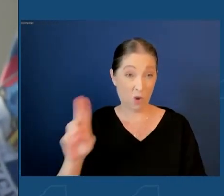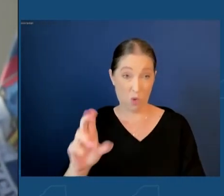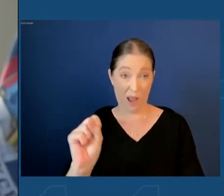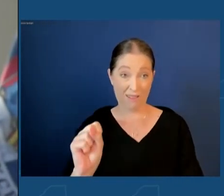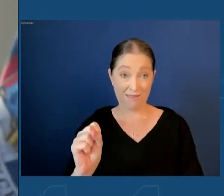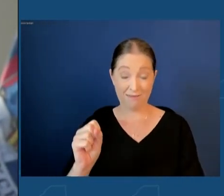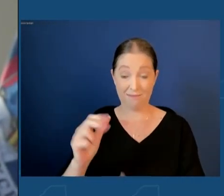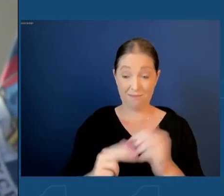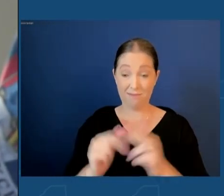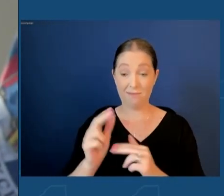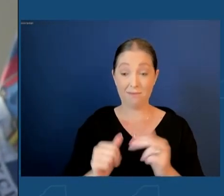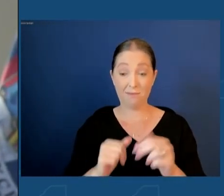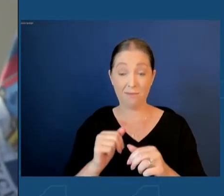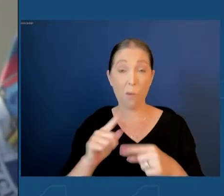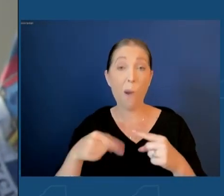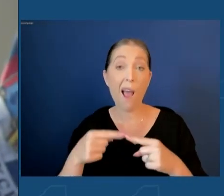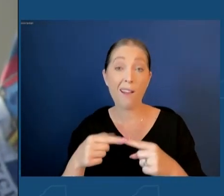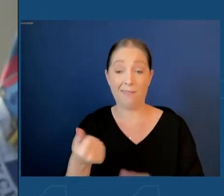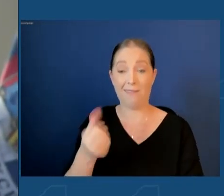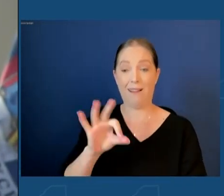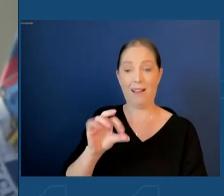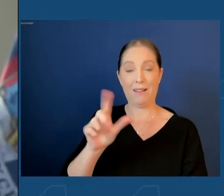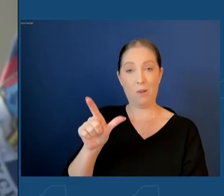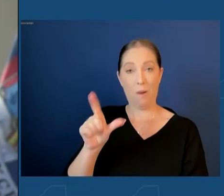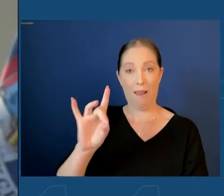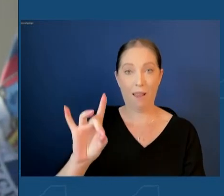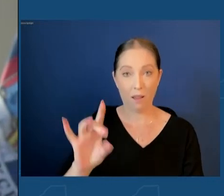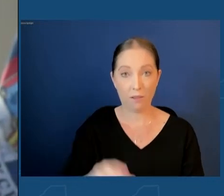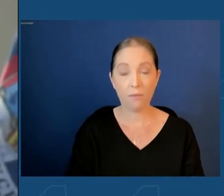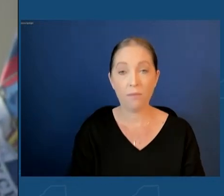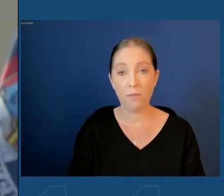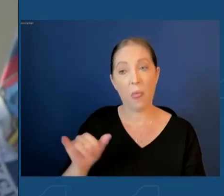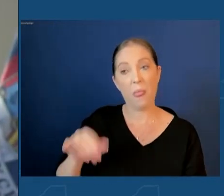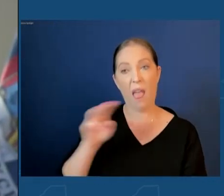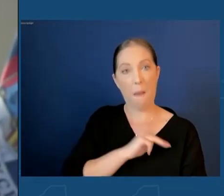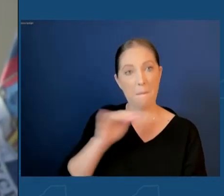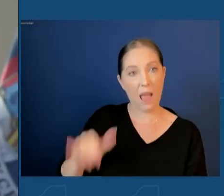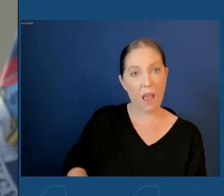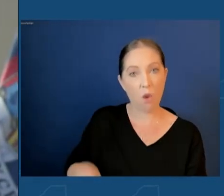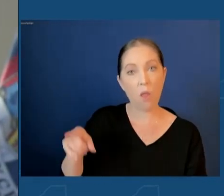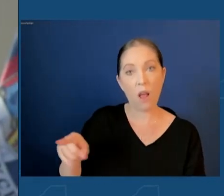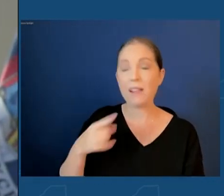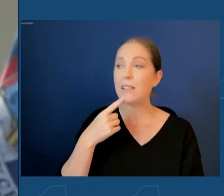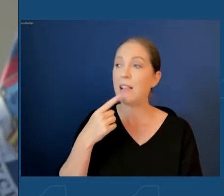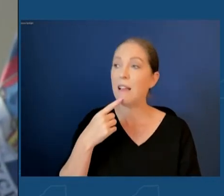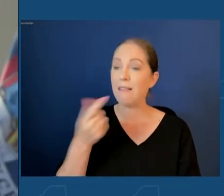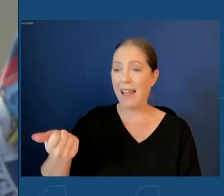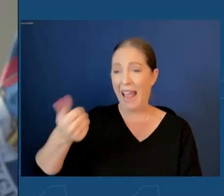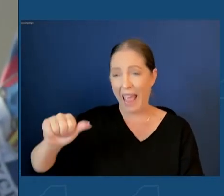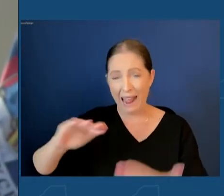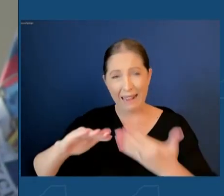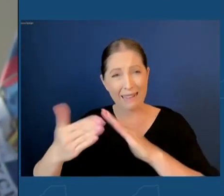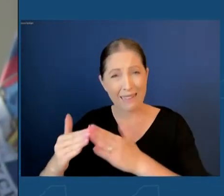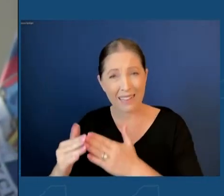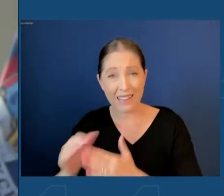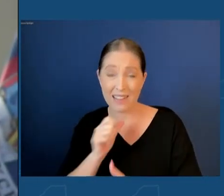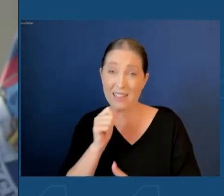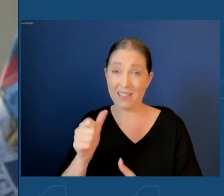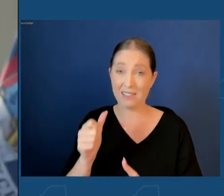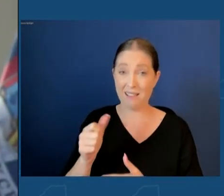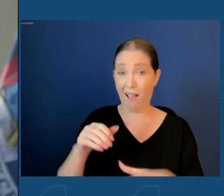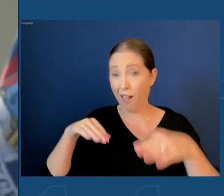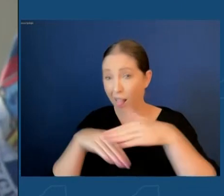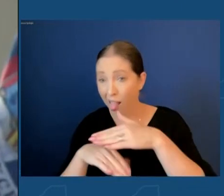time, Mayor John Boyd Thatcher, who was ahead of his time. He said, any city that does not accommodate this new air